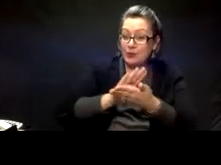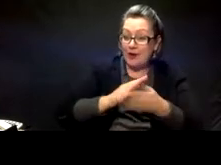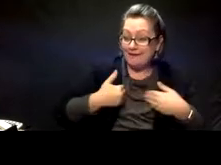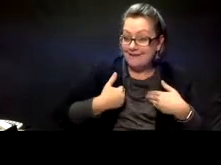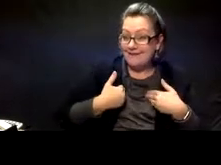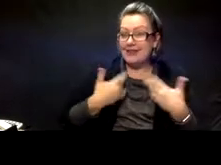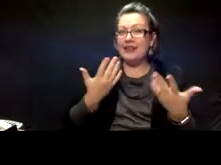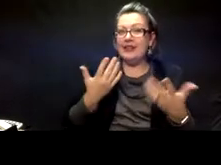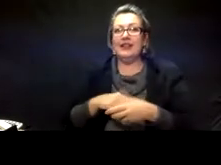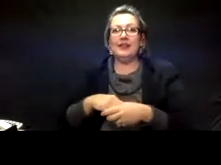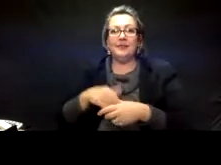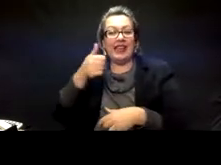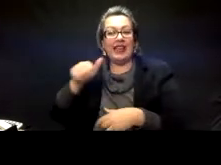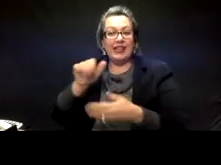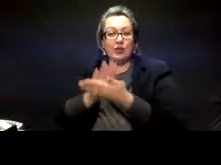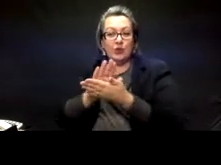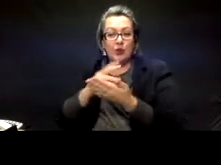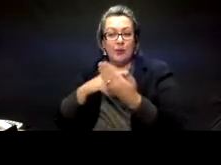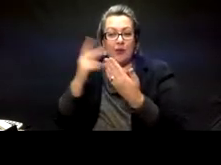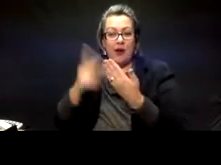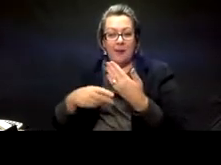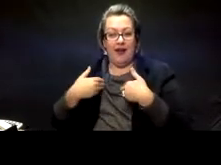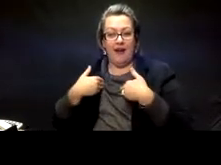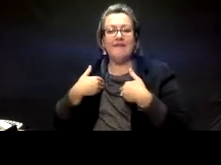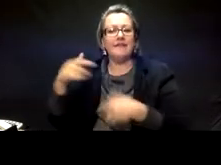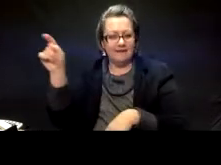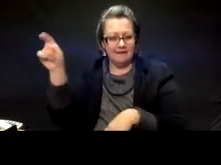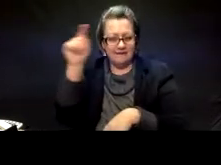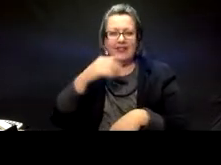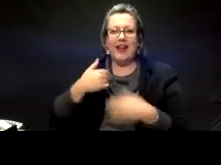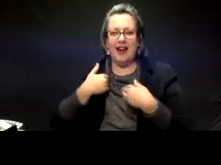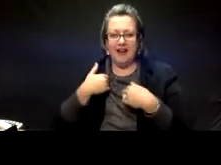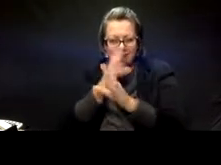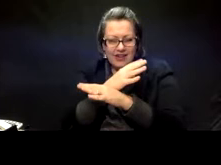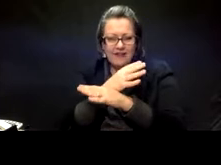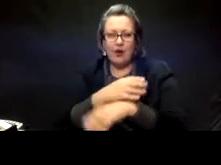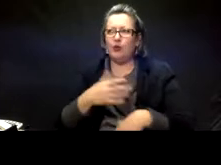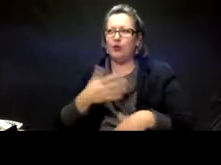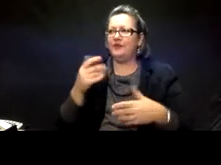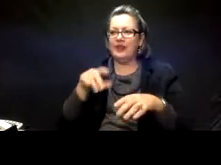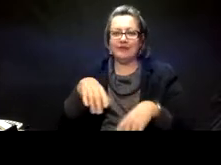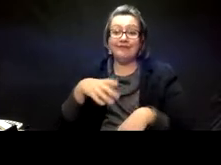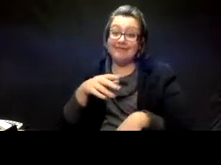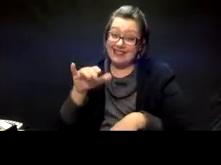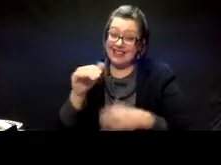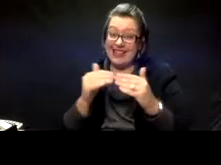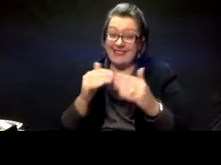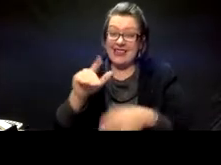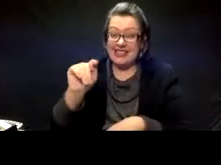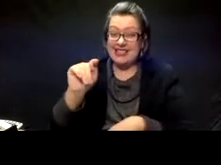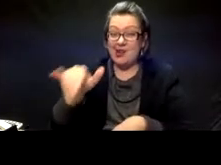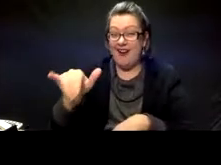at home. The deaf school has this. Any school program has video